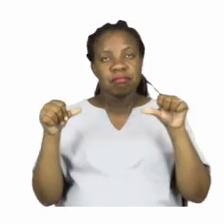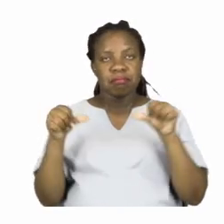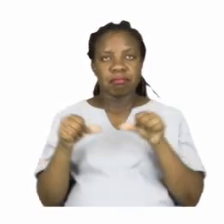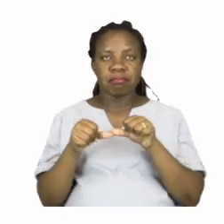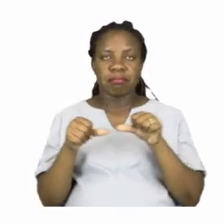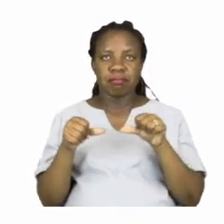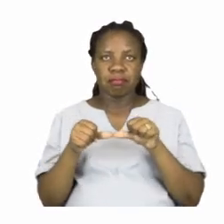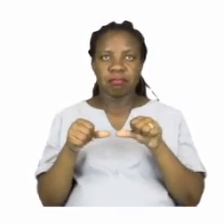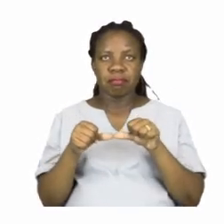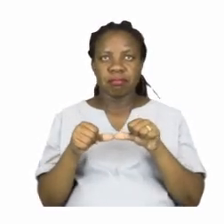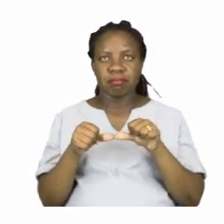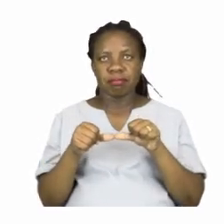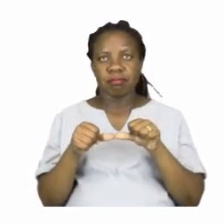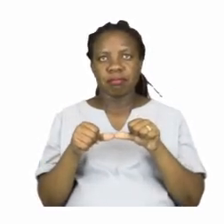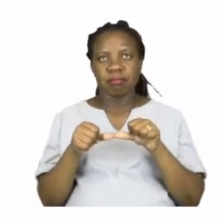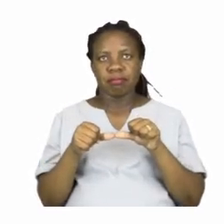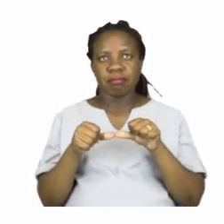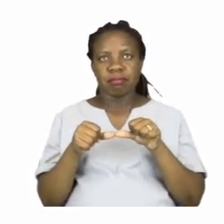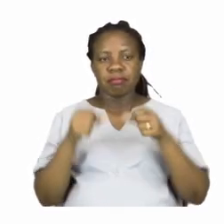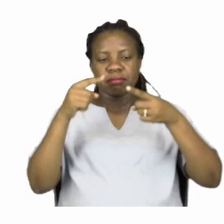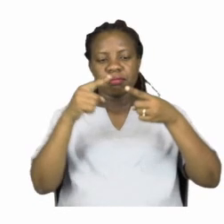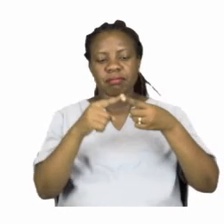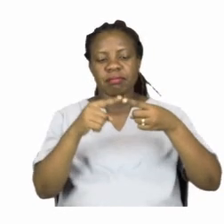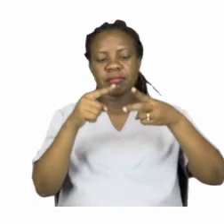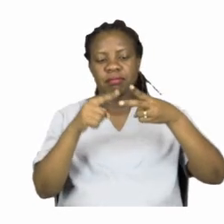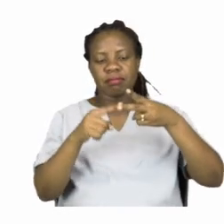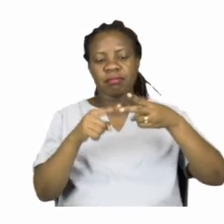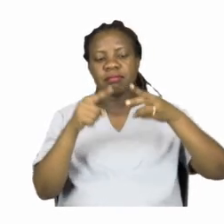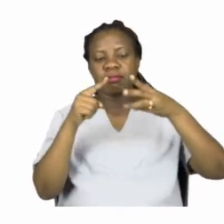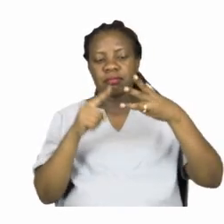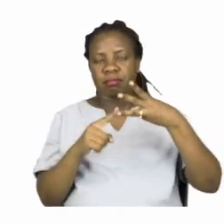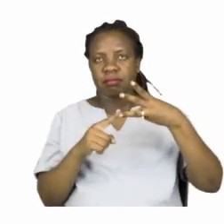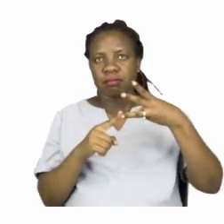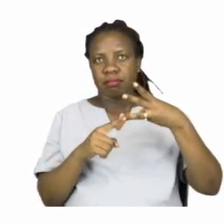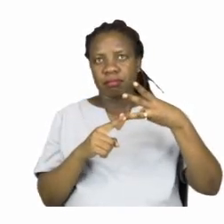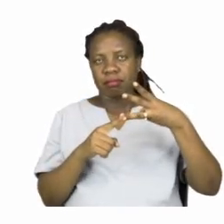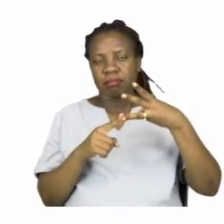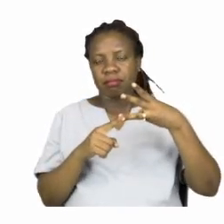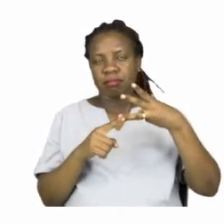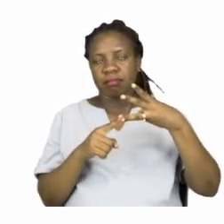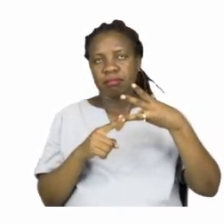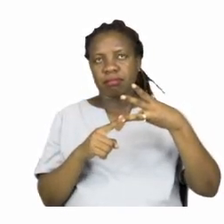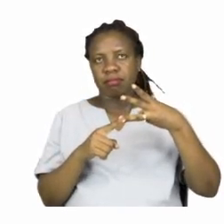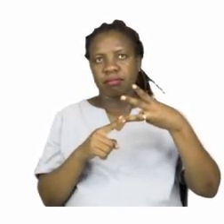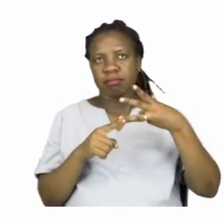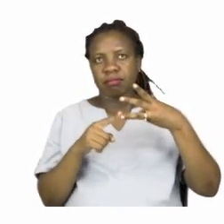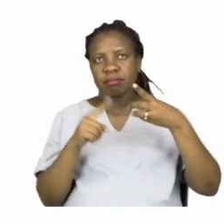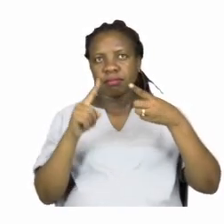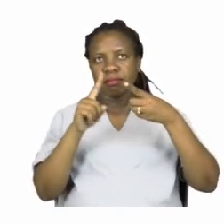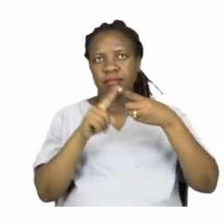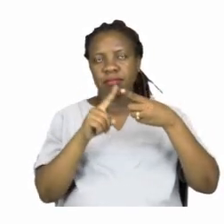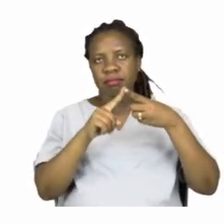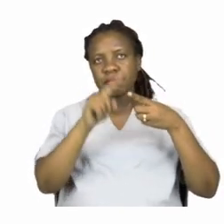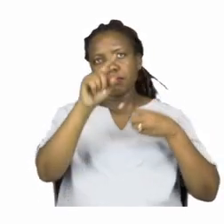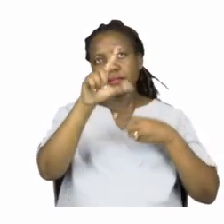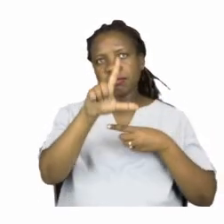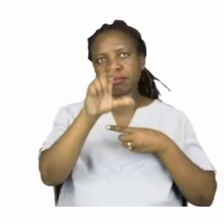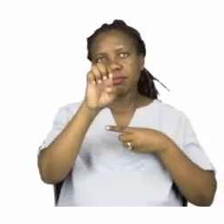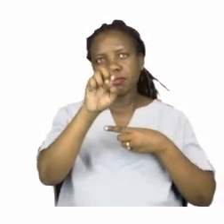measurement. Now, there are 3 units that we're going to be discussing today. There is